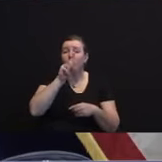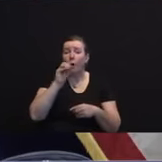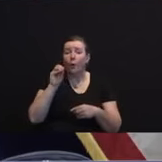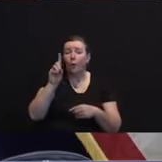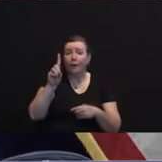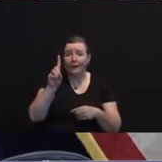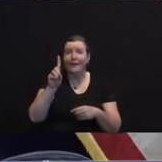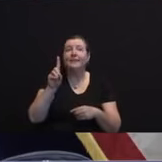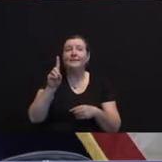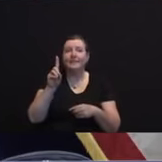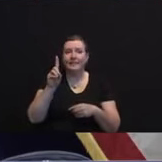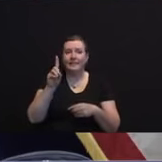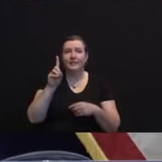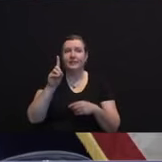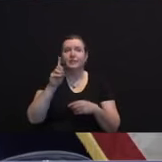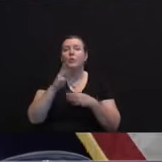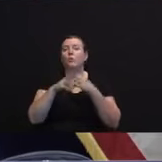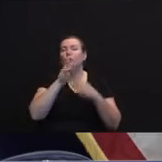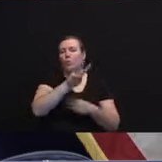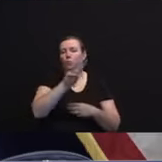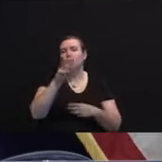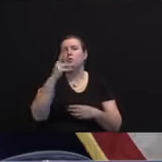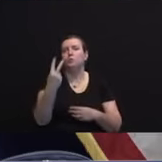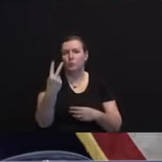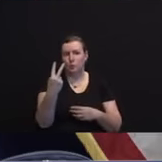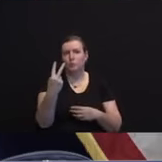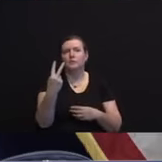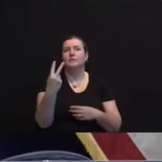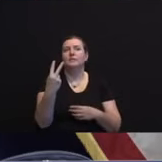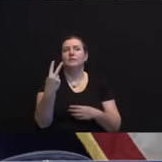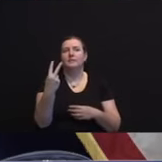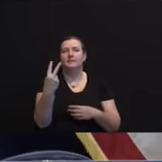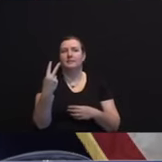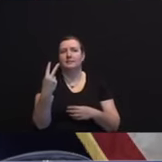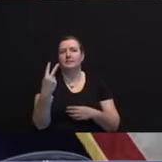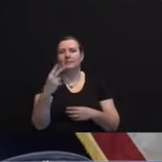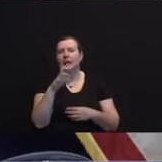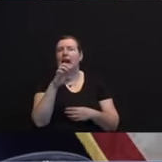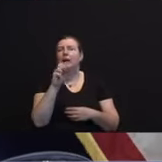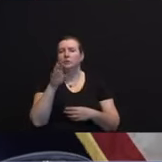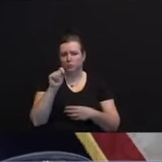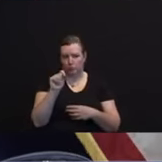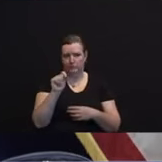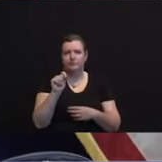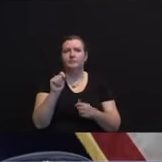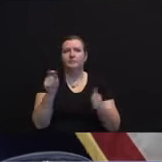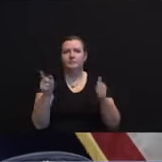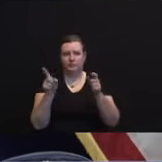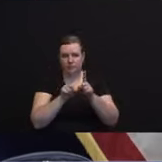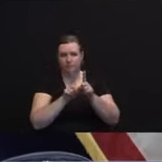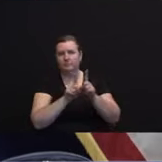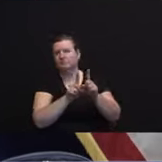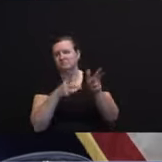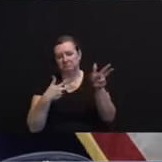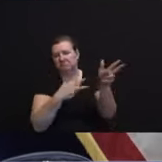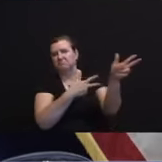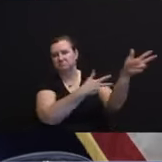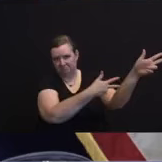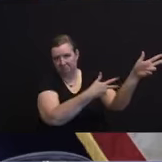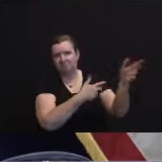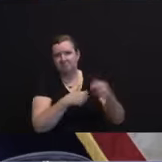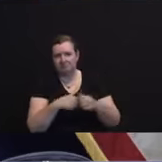up the turnpike by Jersey troopers, 101 years old. His name is Sidney Walton, and it was our honor to escort